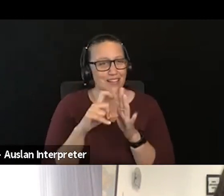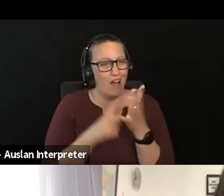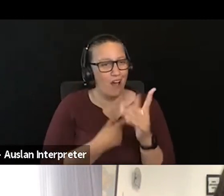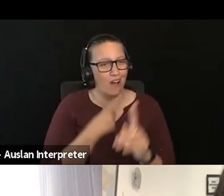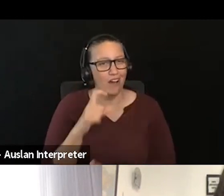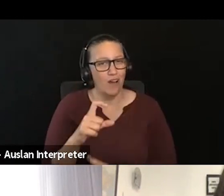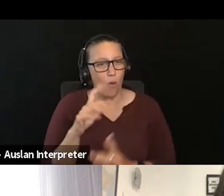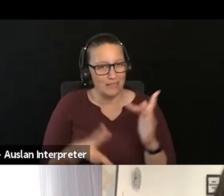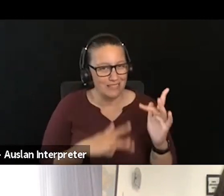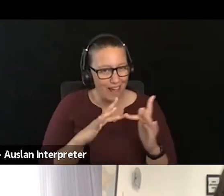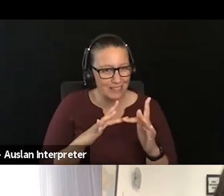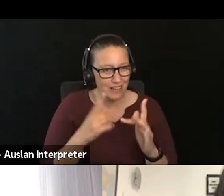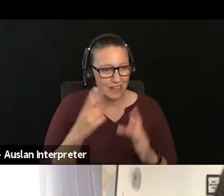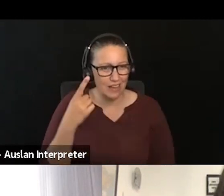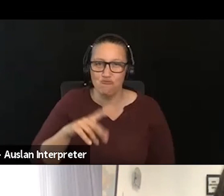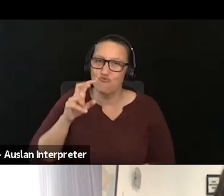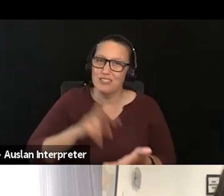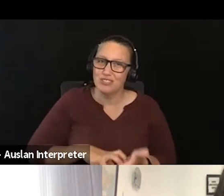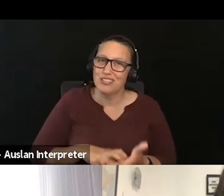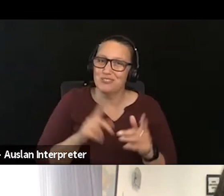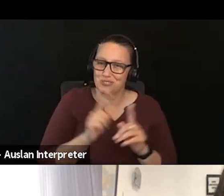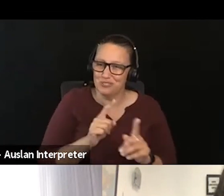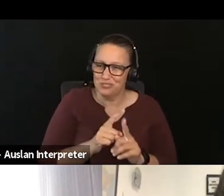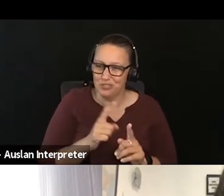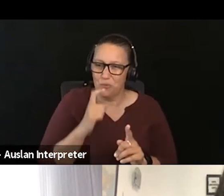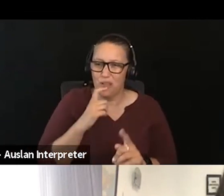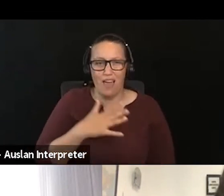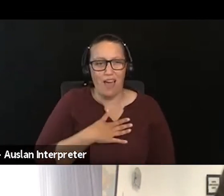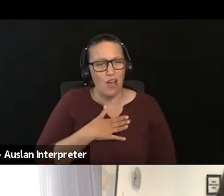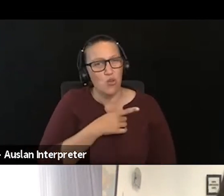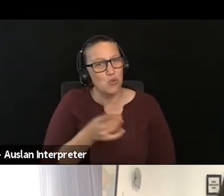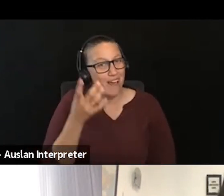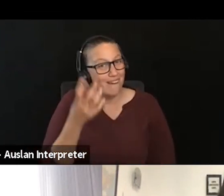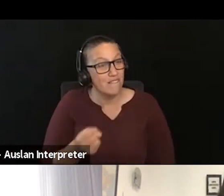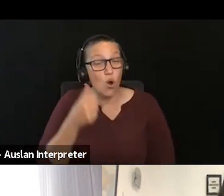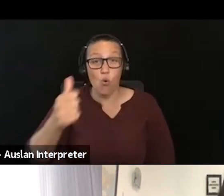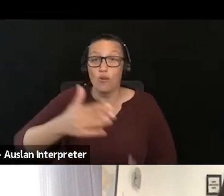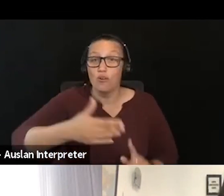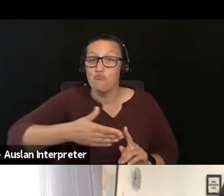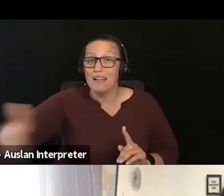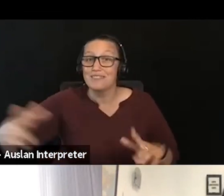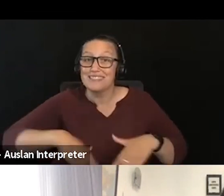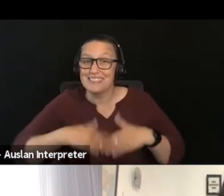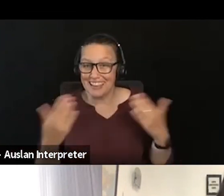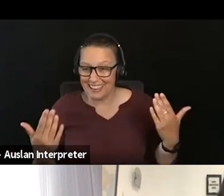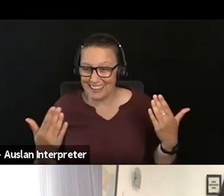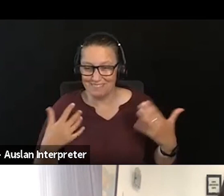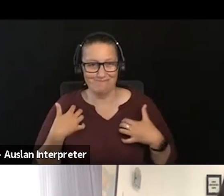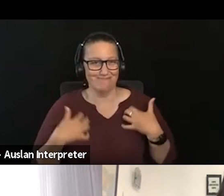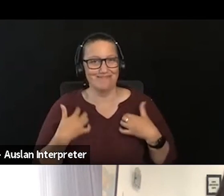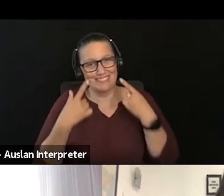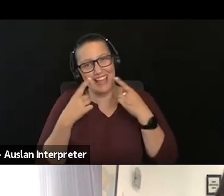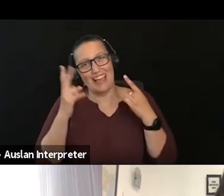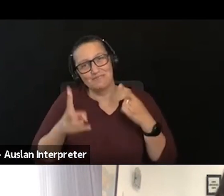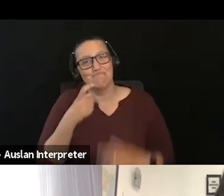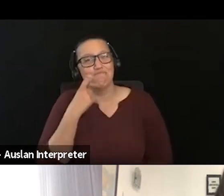to register. And I'd like you to have a good rest of the day and look forward to you joining us tomorrow.